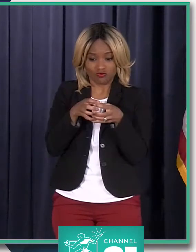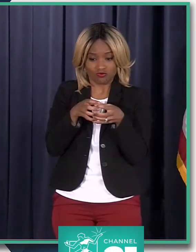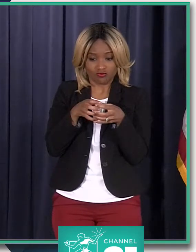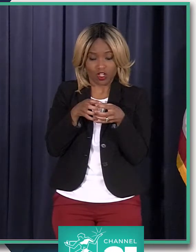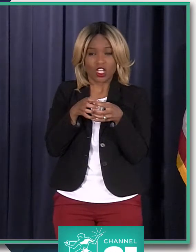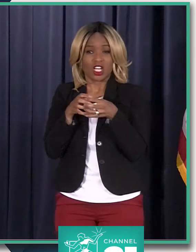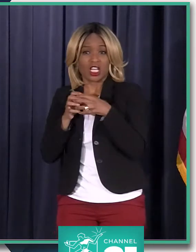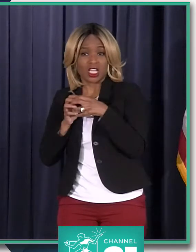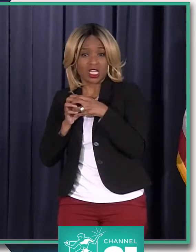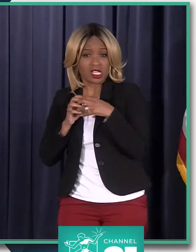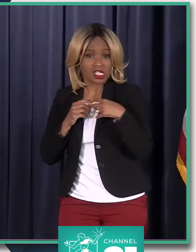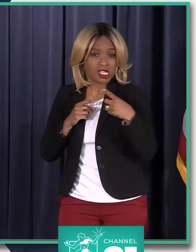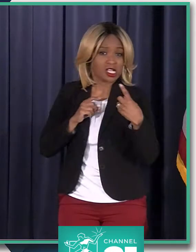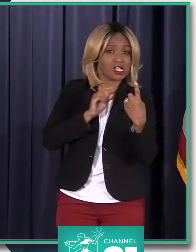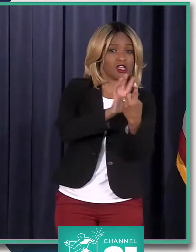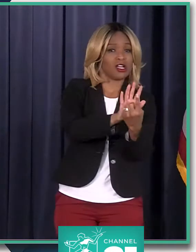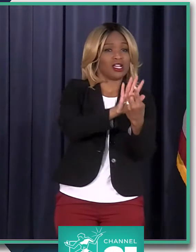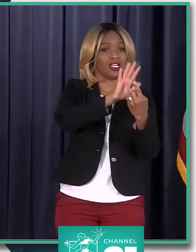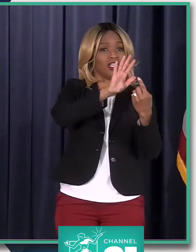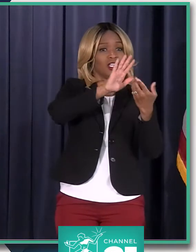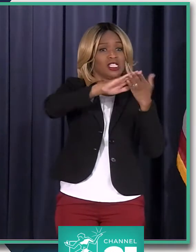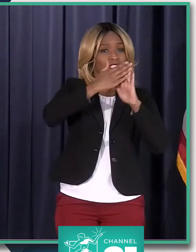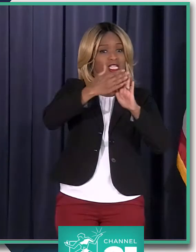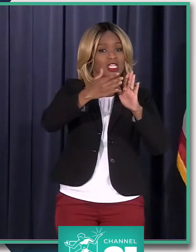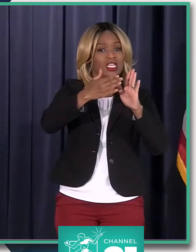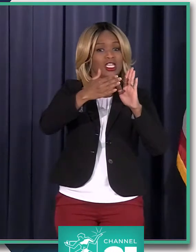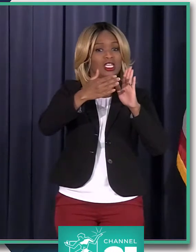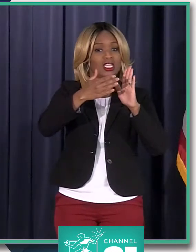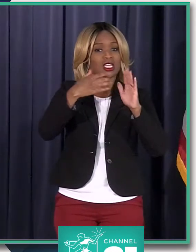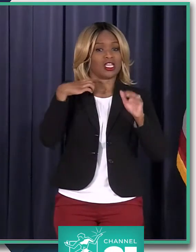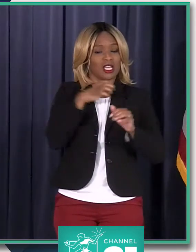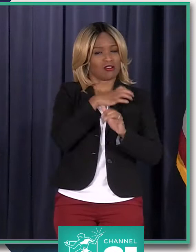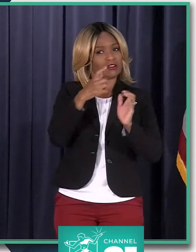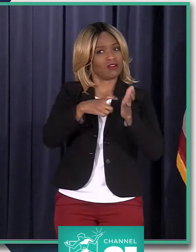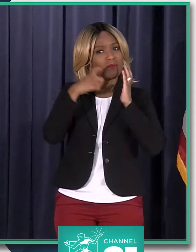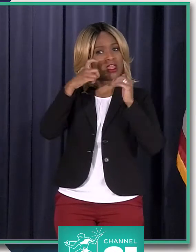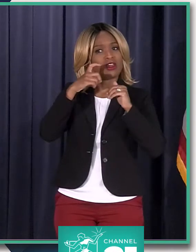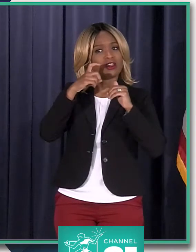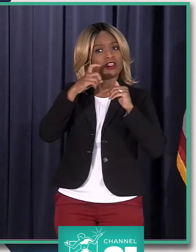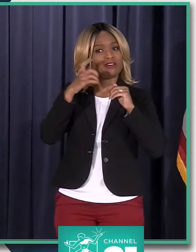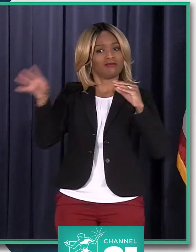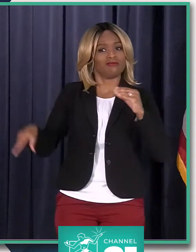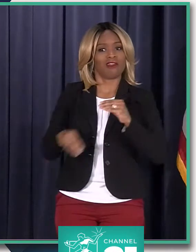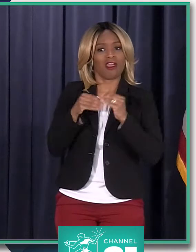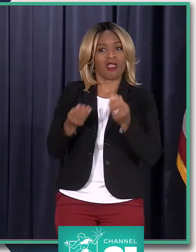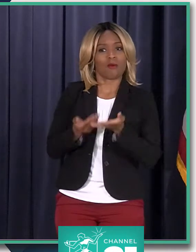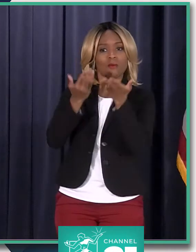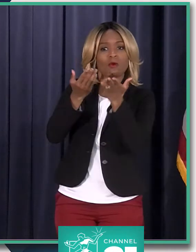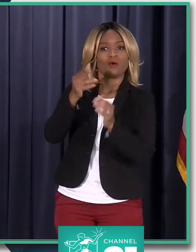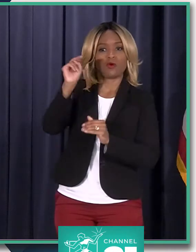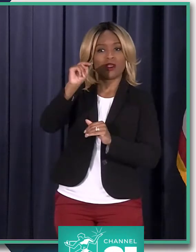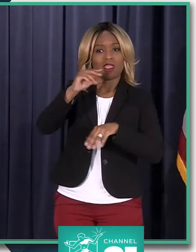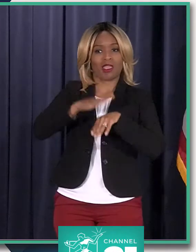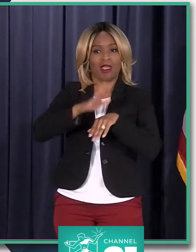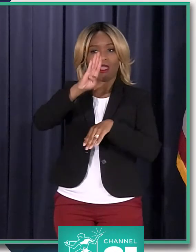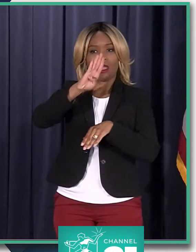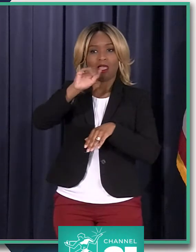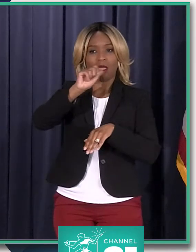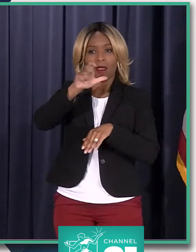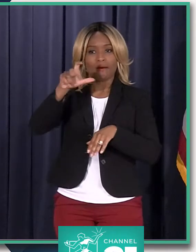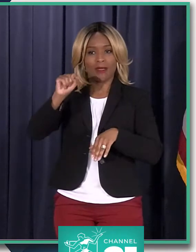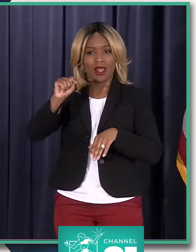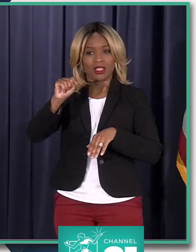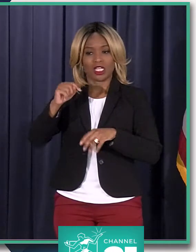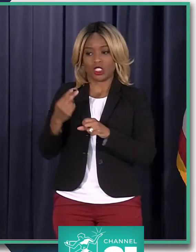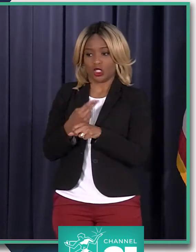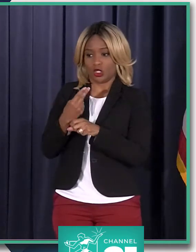and they demanded that Proposal N go on the ballot because this is an opportunity to build black wealth, to use the